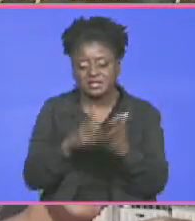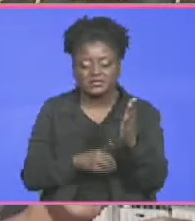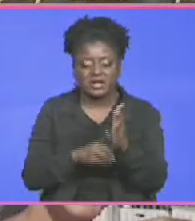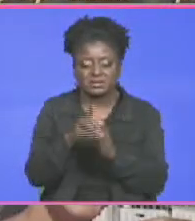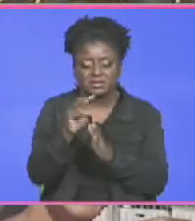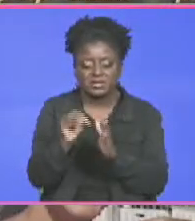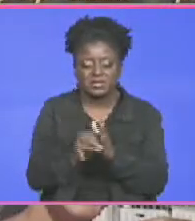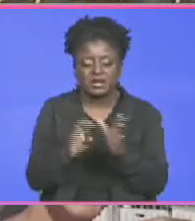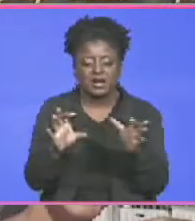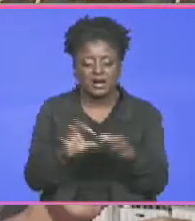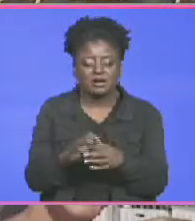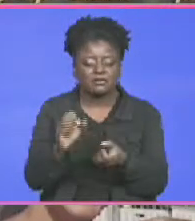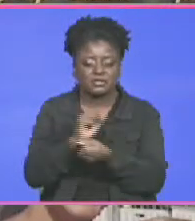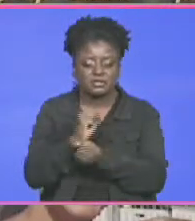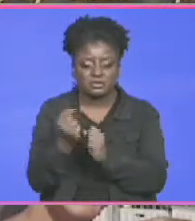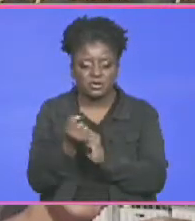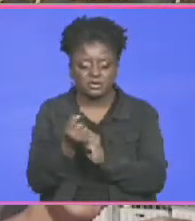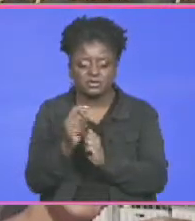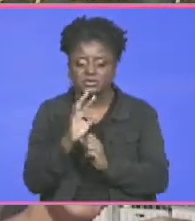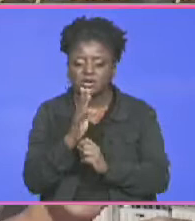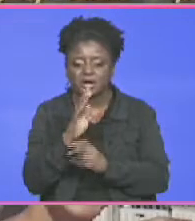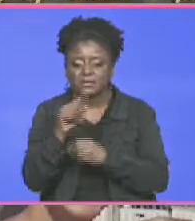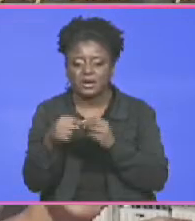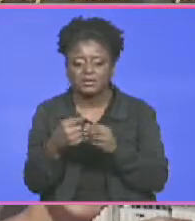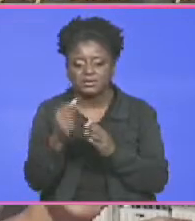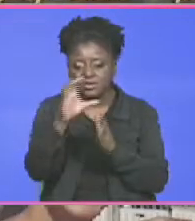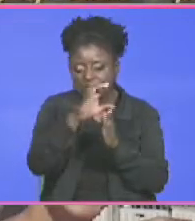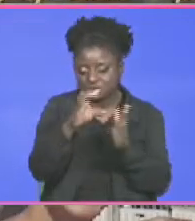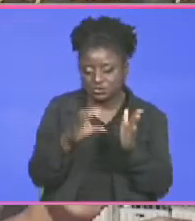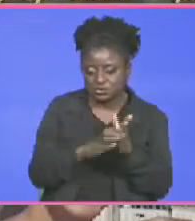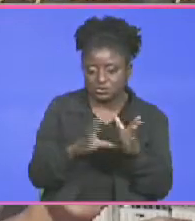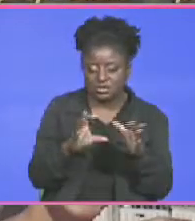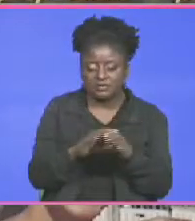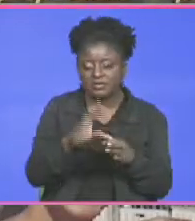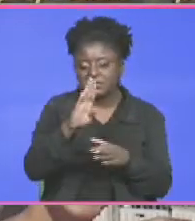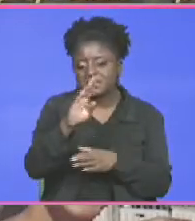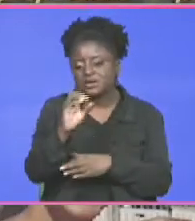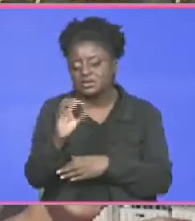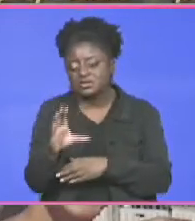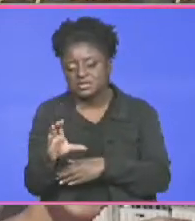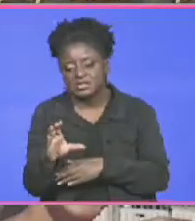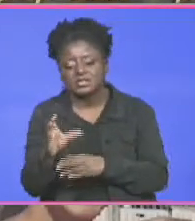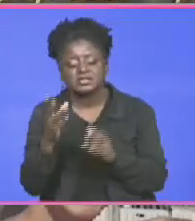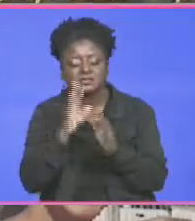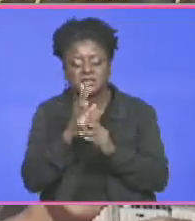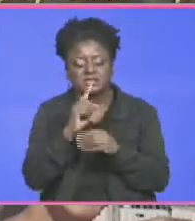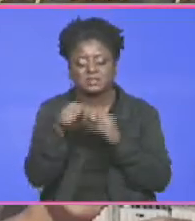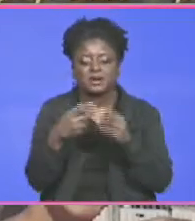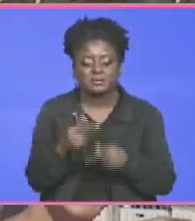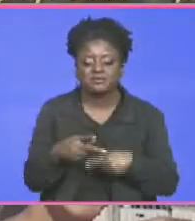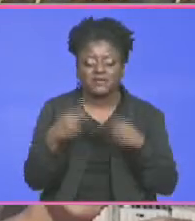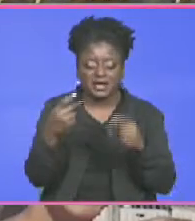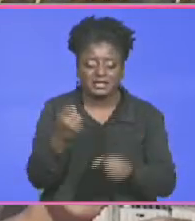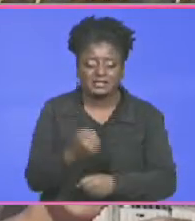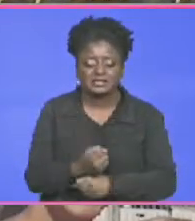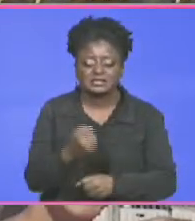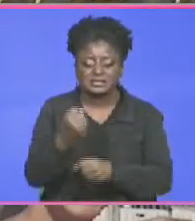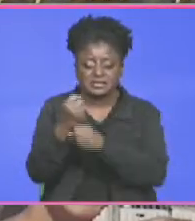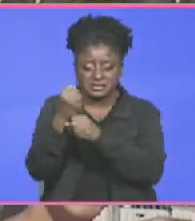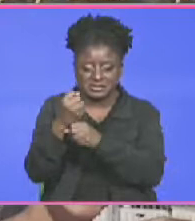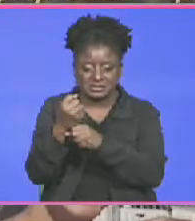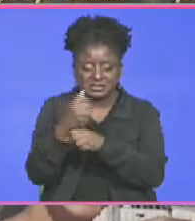to the constitution of the BOC, it speaks very specifically to be able to provide assistance, administrative